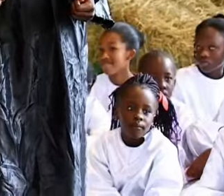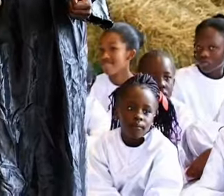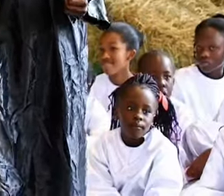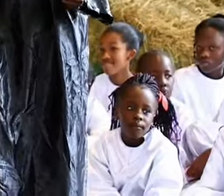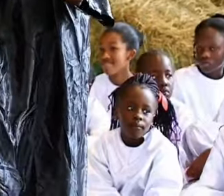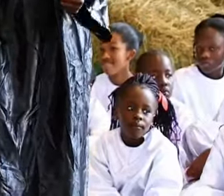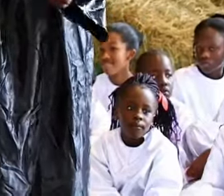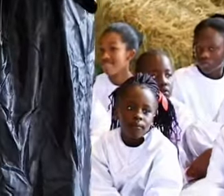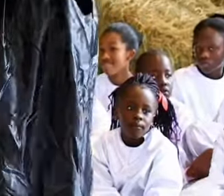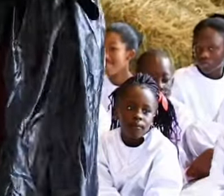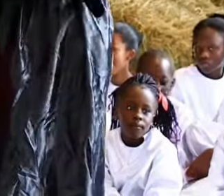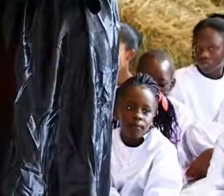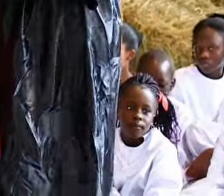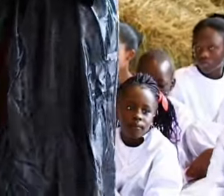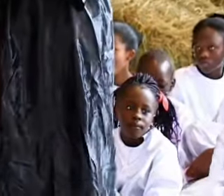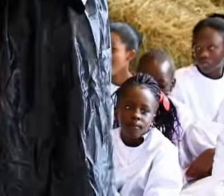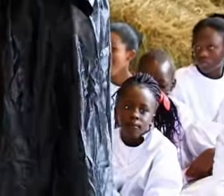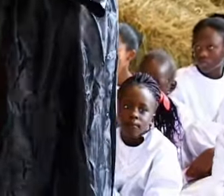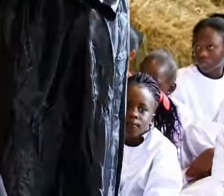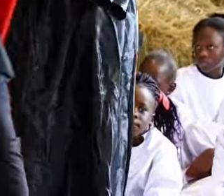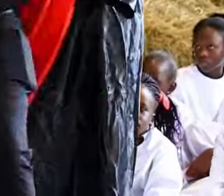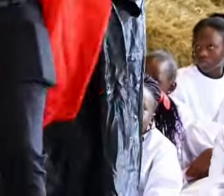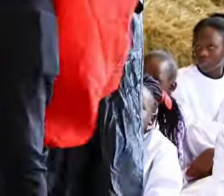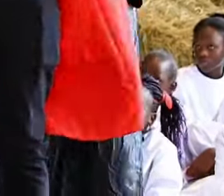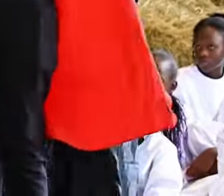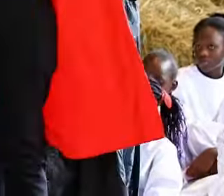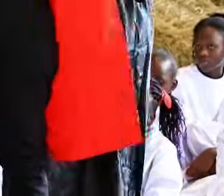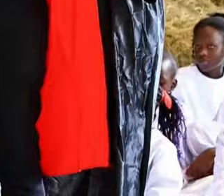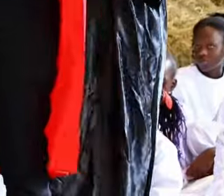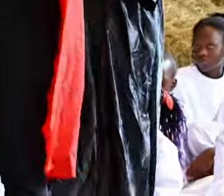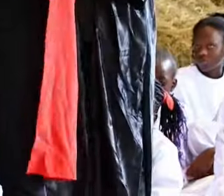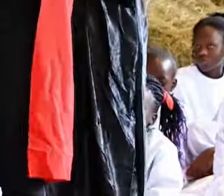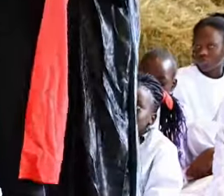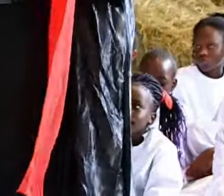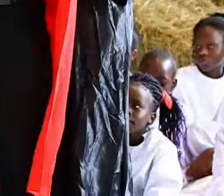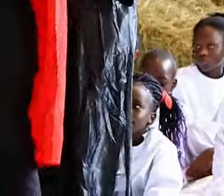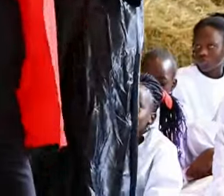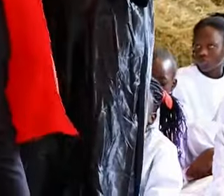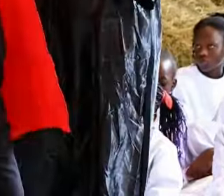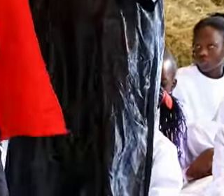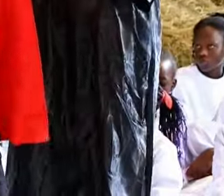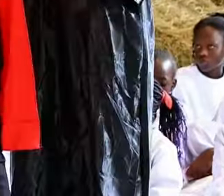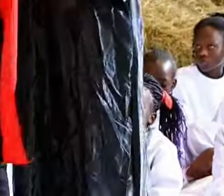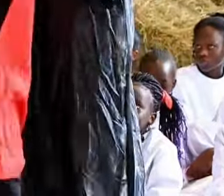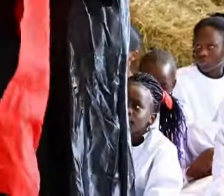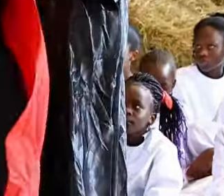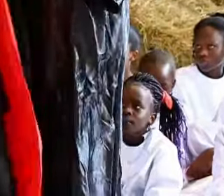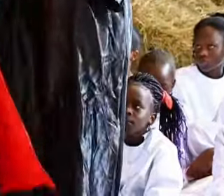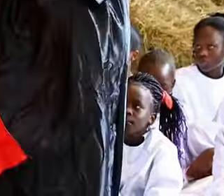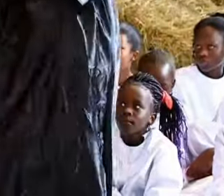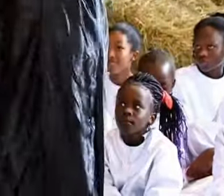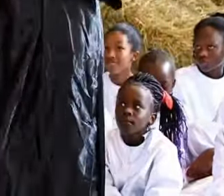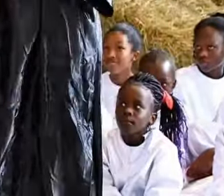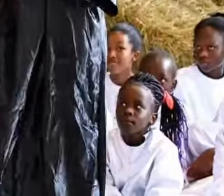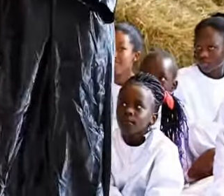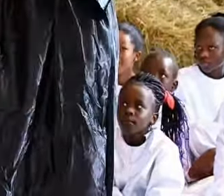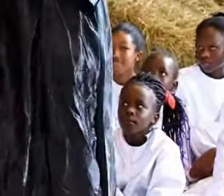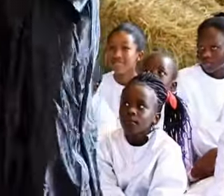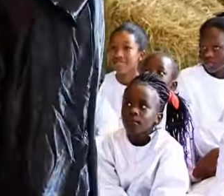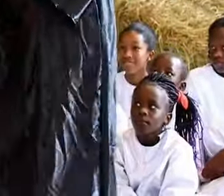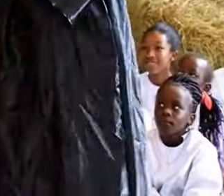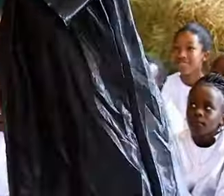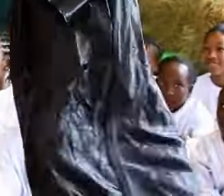our slaves. Okay, yes, yes, yes. In that case, let us go and attack him. Steam